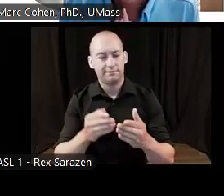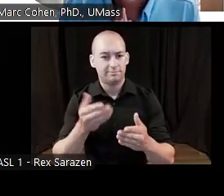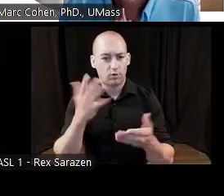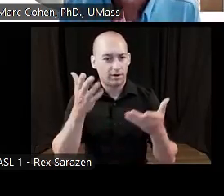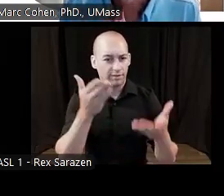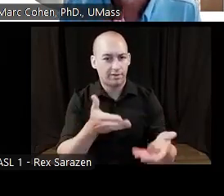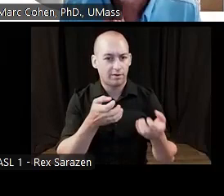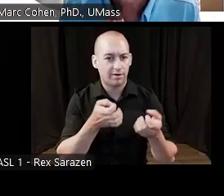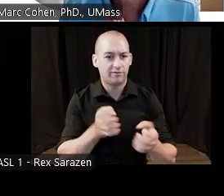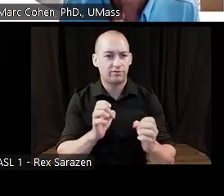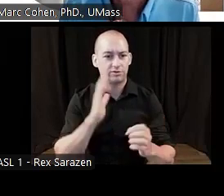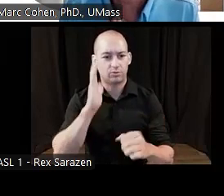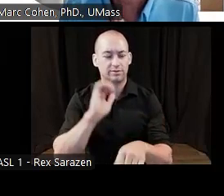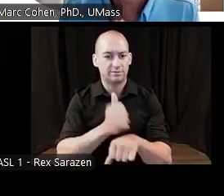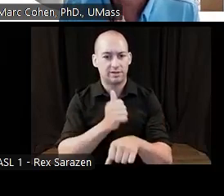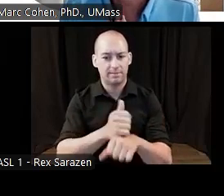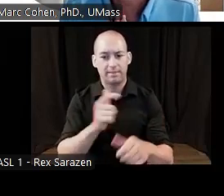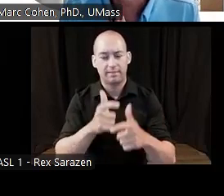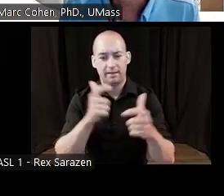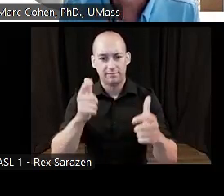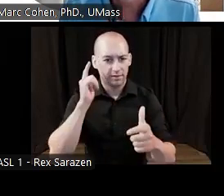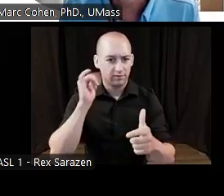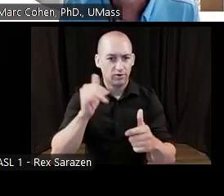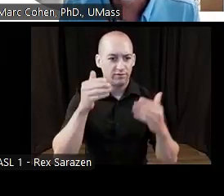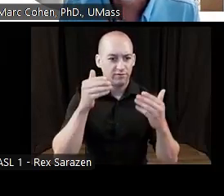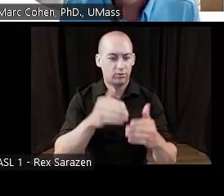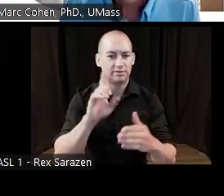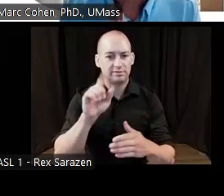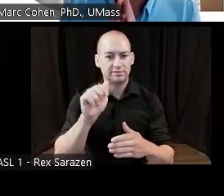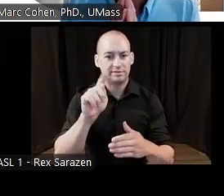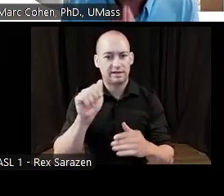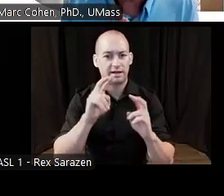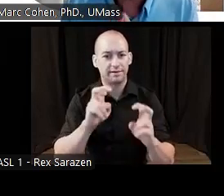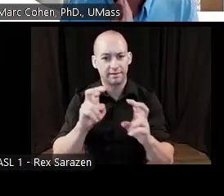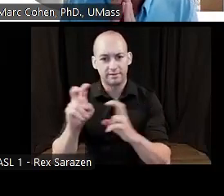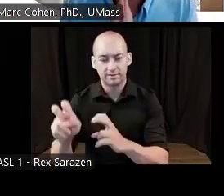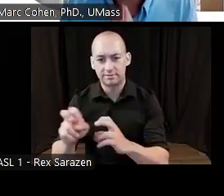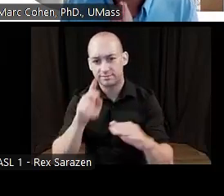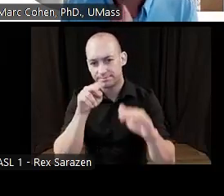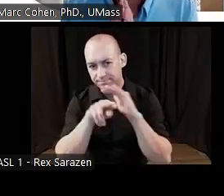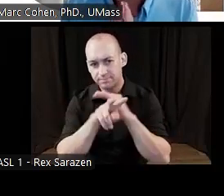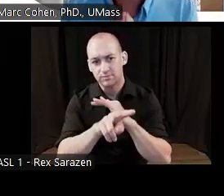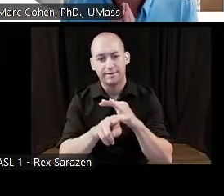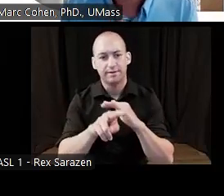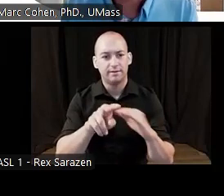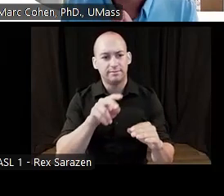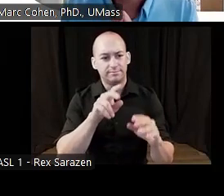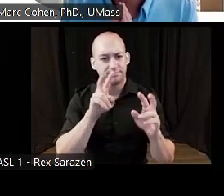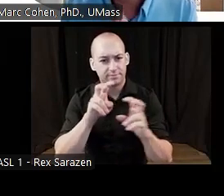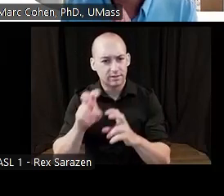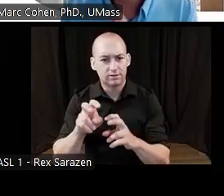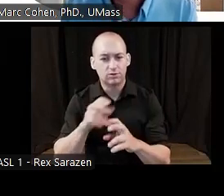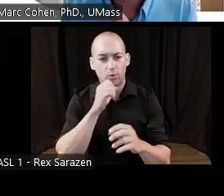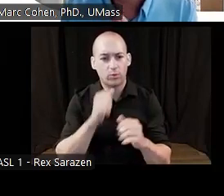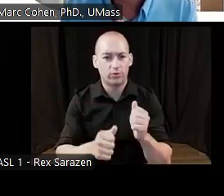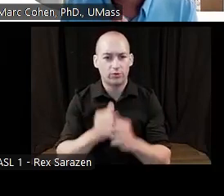conducting some significant California-focused data analyses to project and characterize the older